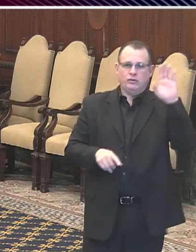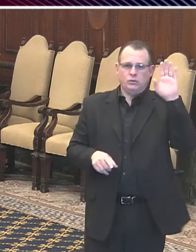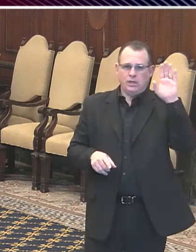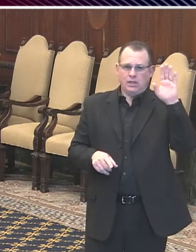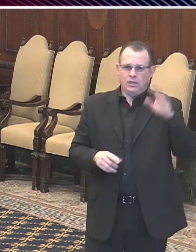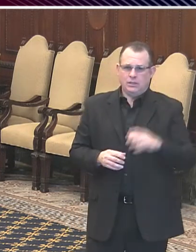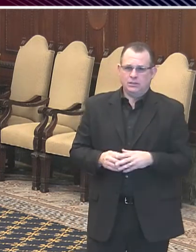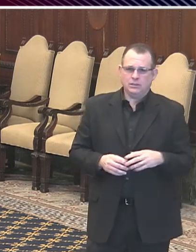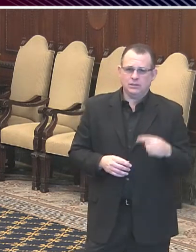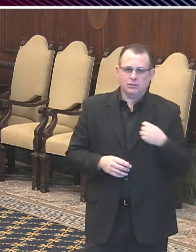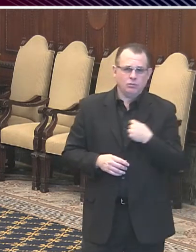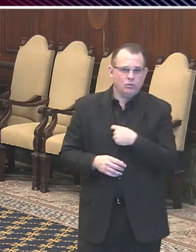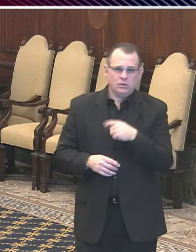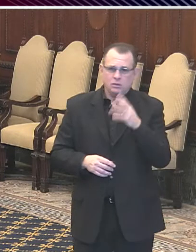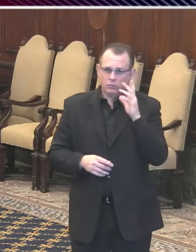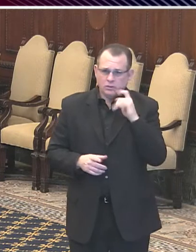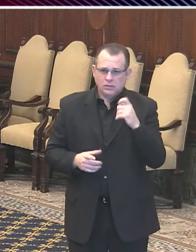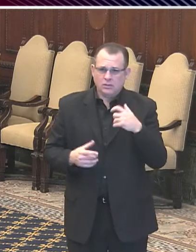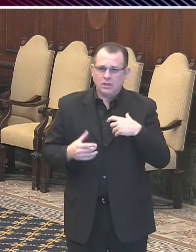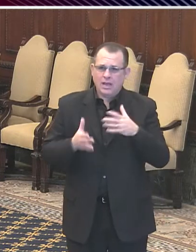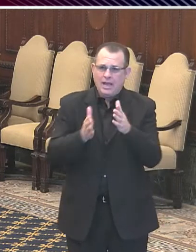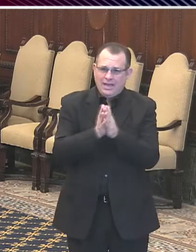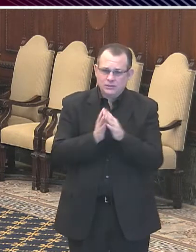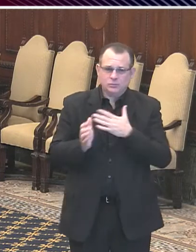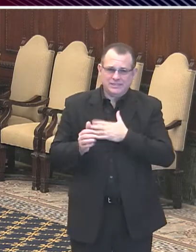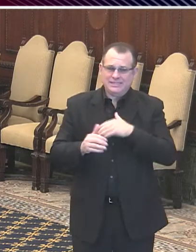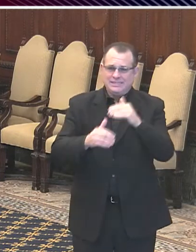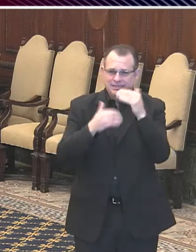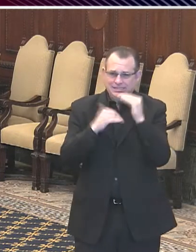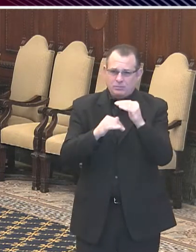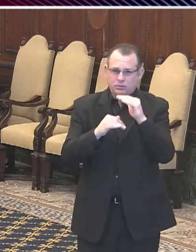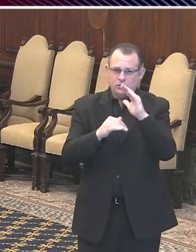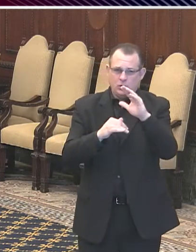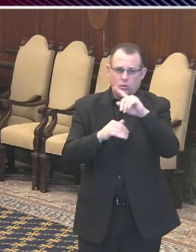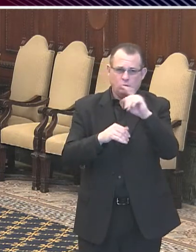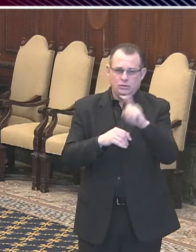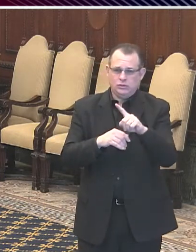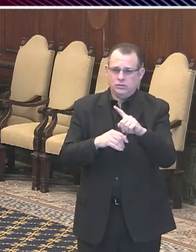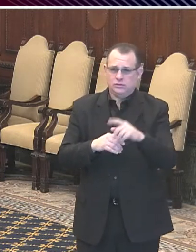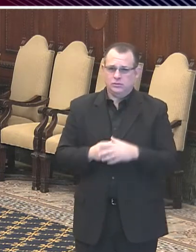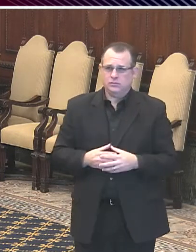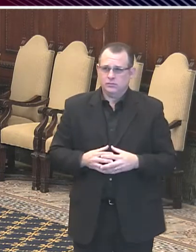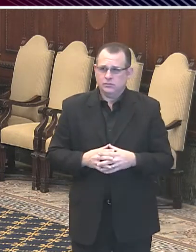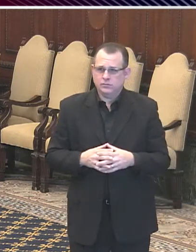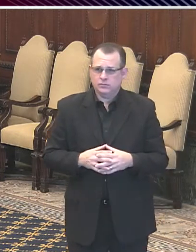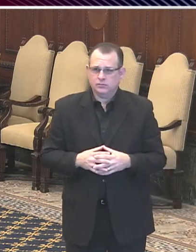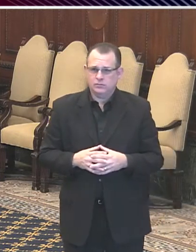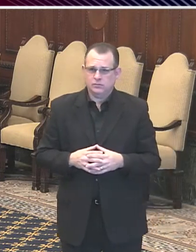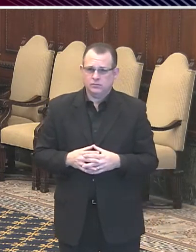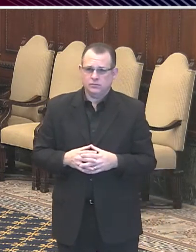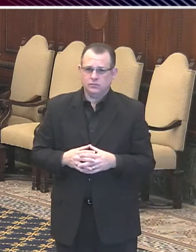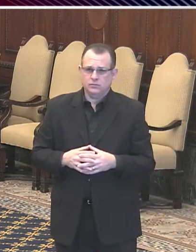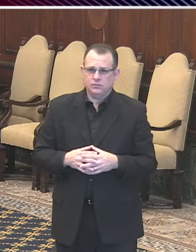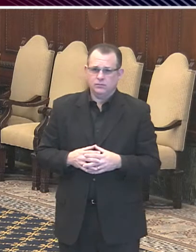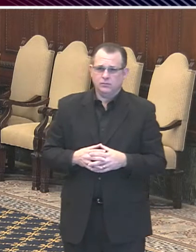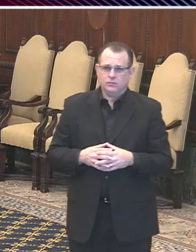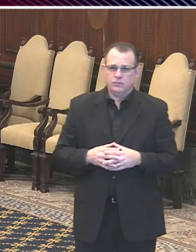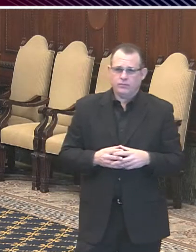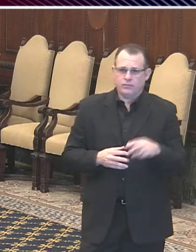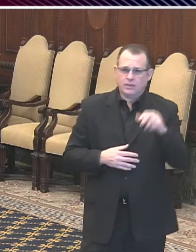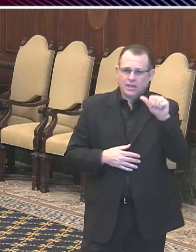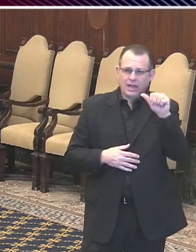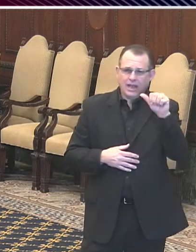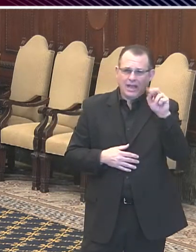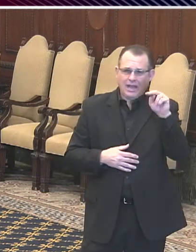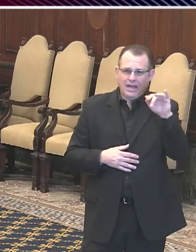to, but we please ask you to limit just for our time. Okay, we are first going to go to Annie McCormick